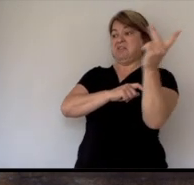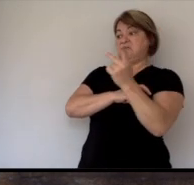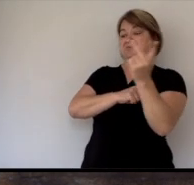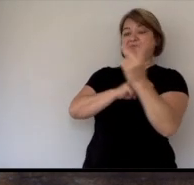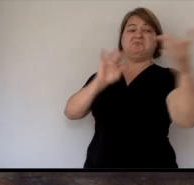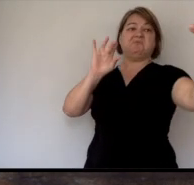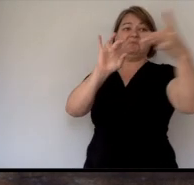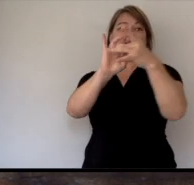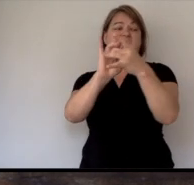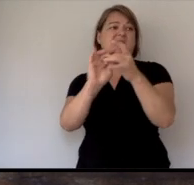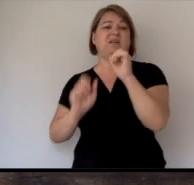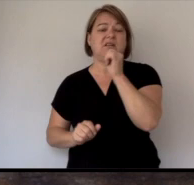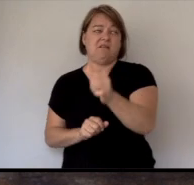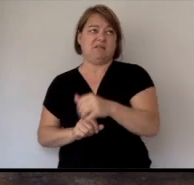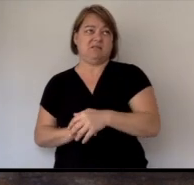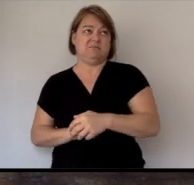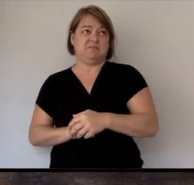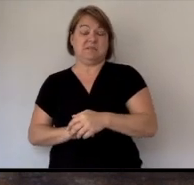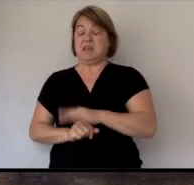love with her.